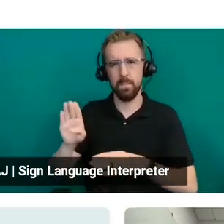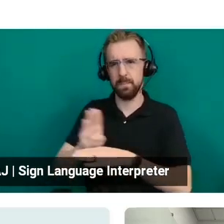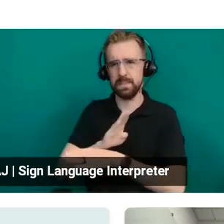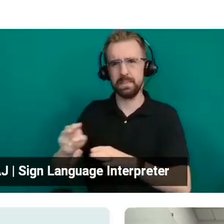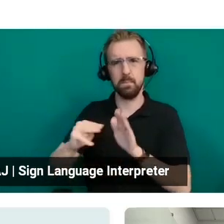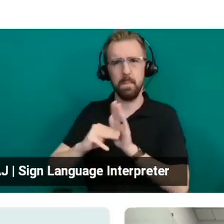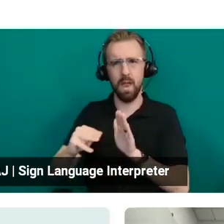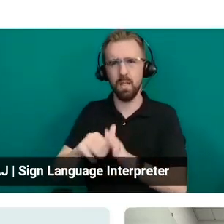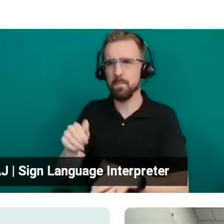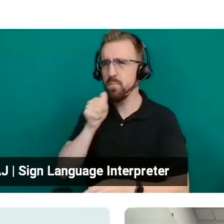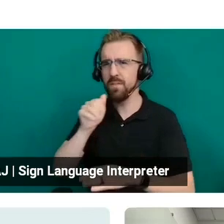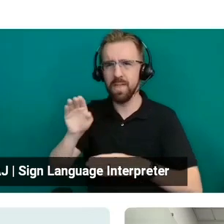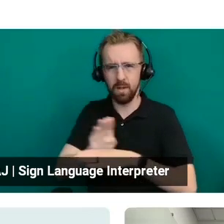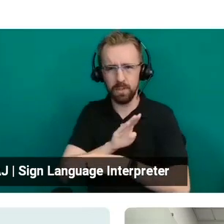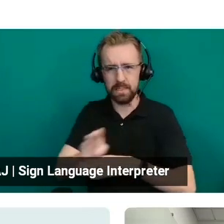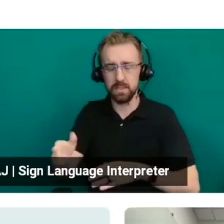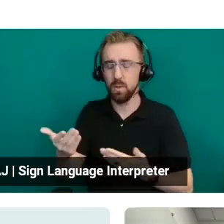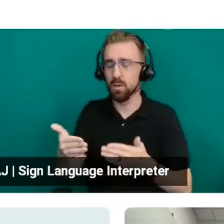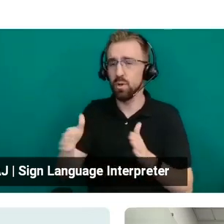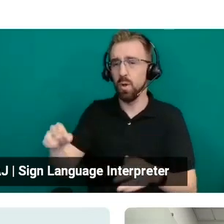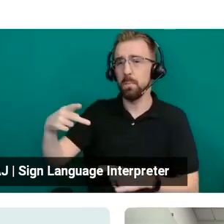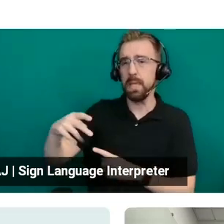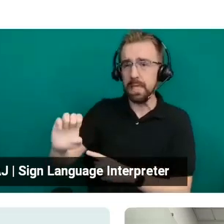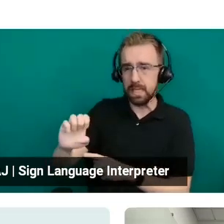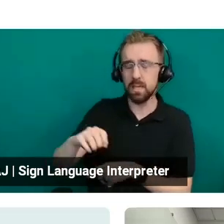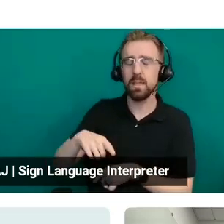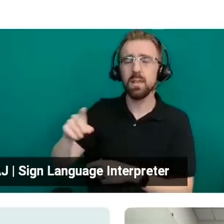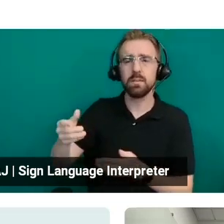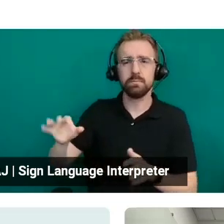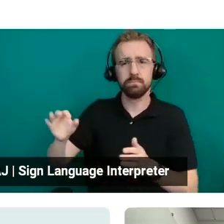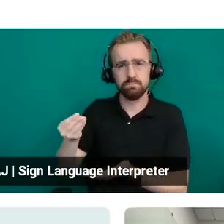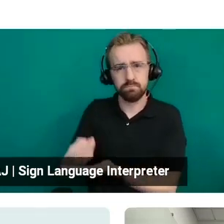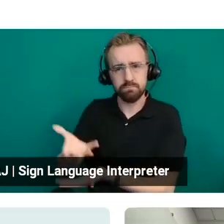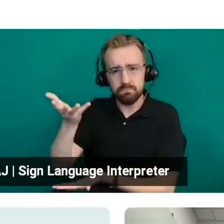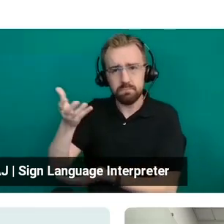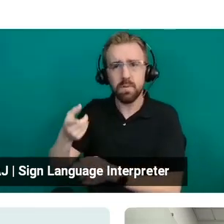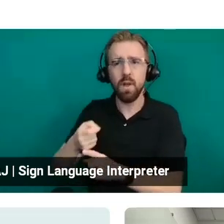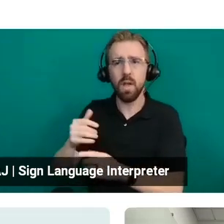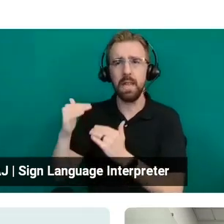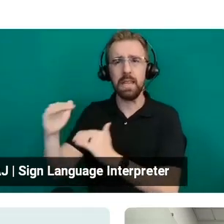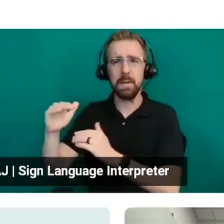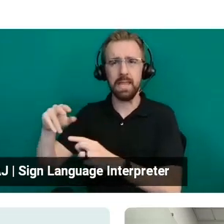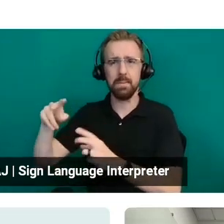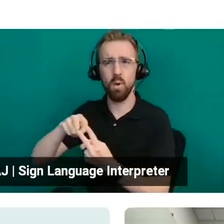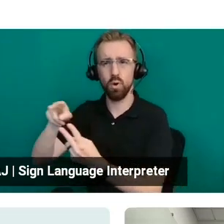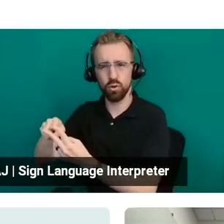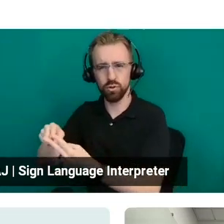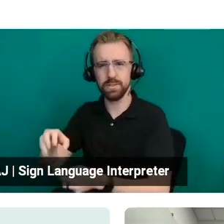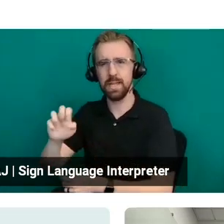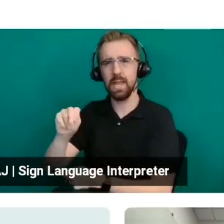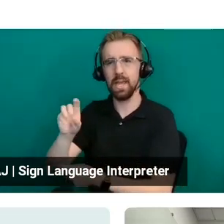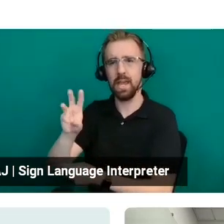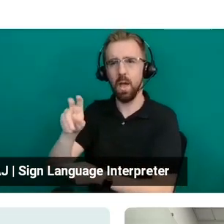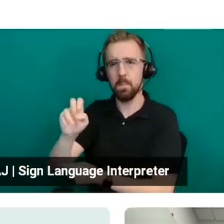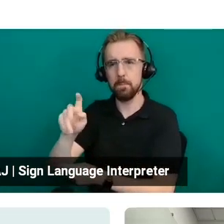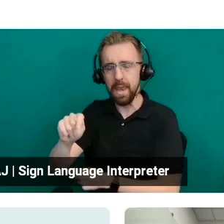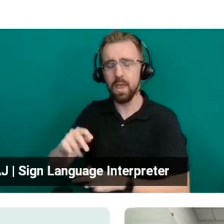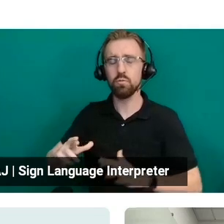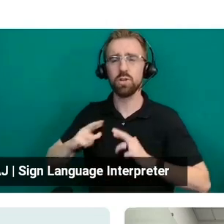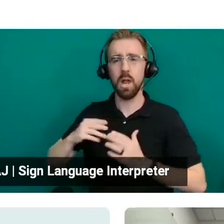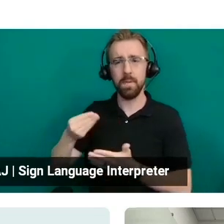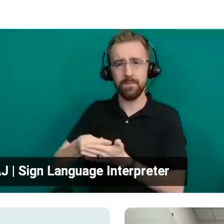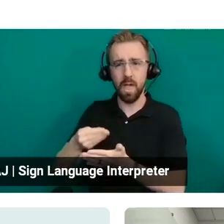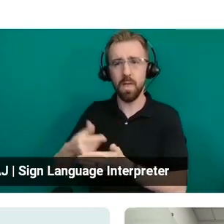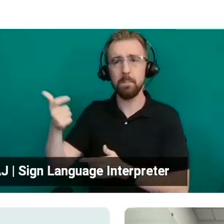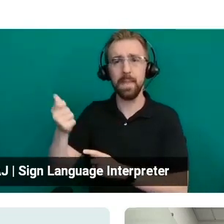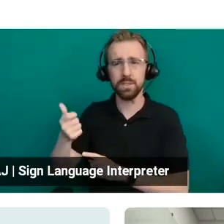of private equity. So in general, PE firms raise money from limited partners. This would be endowments, retirement funds, pension plans,